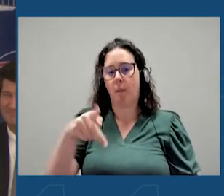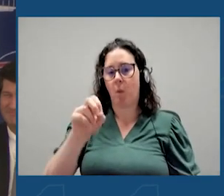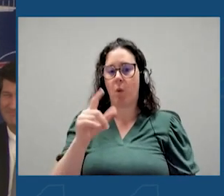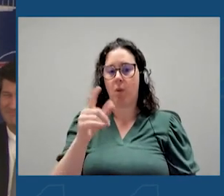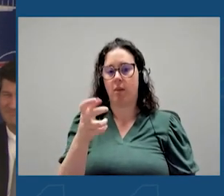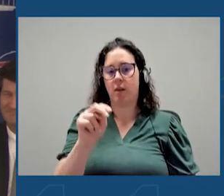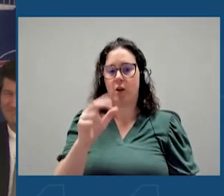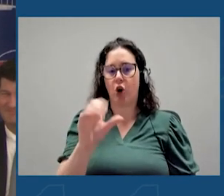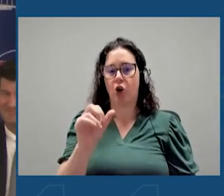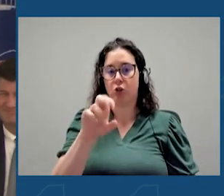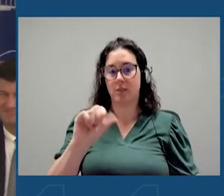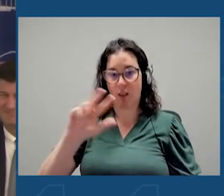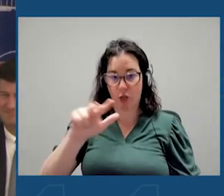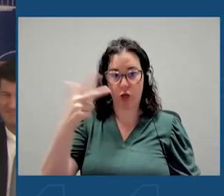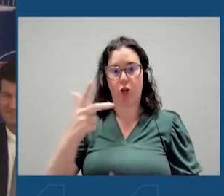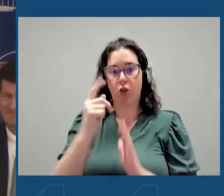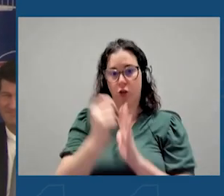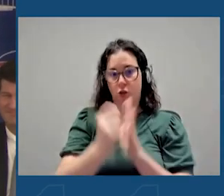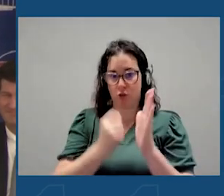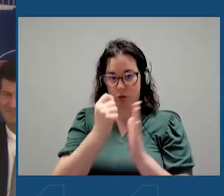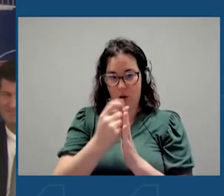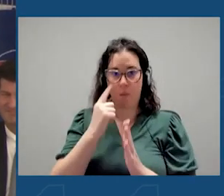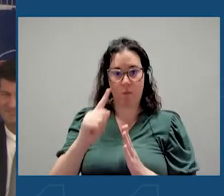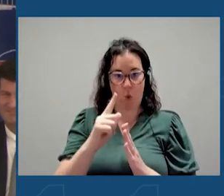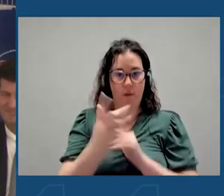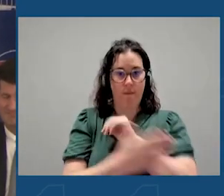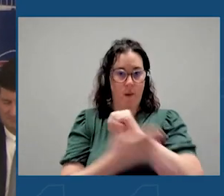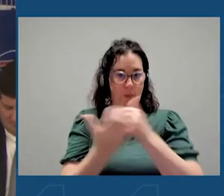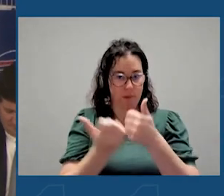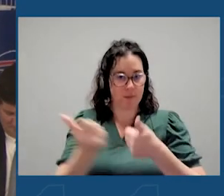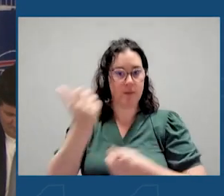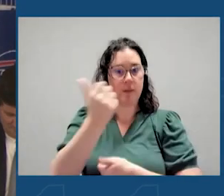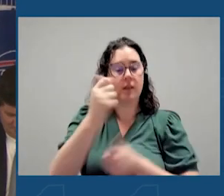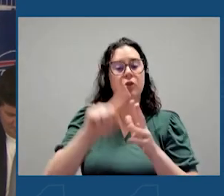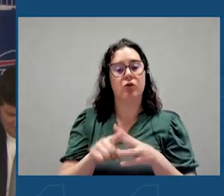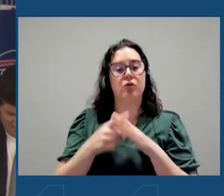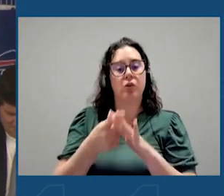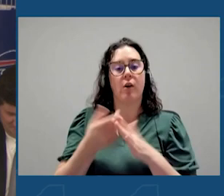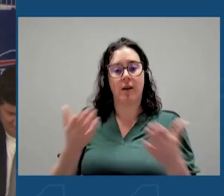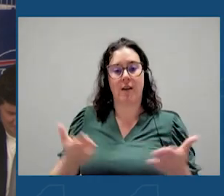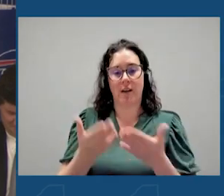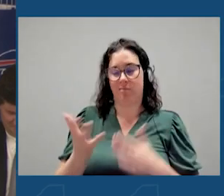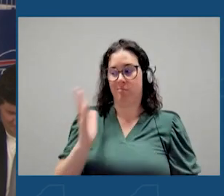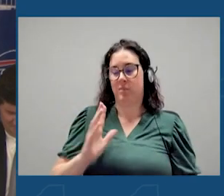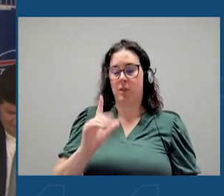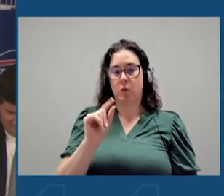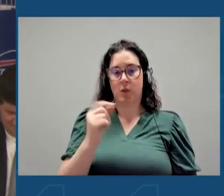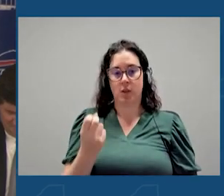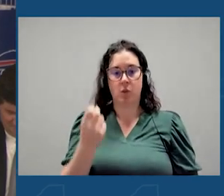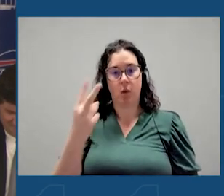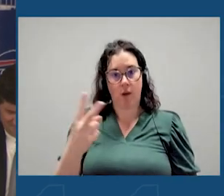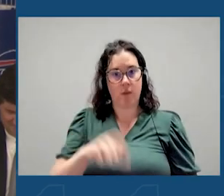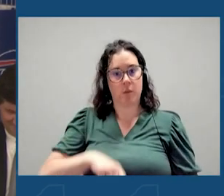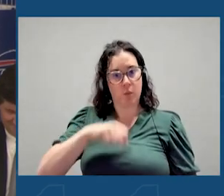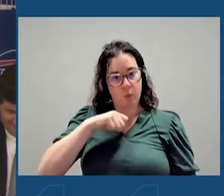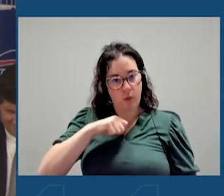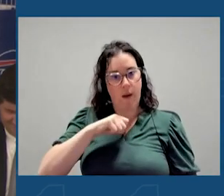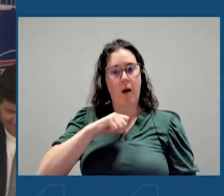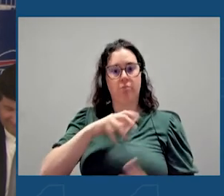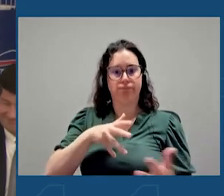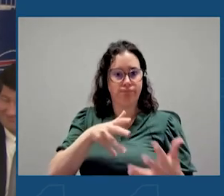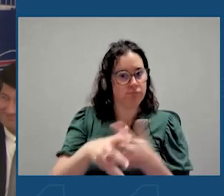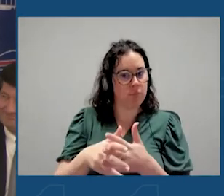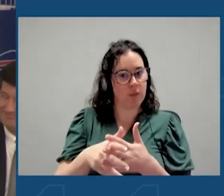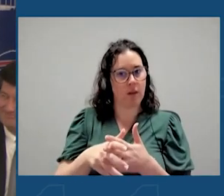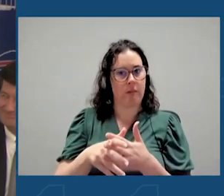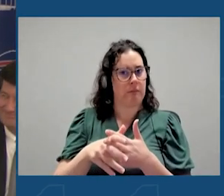his third term as county executive and began the position in 2012. He's a proud native of Lackawanna and loves his